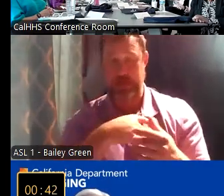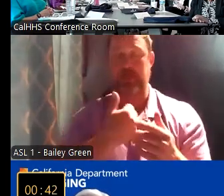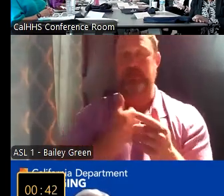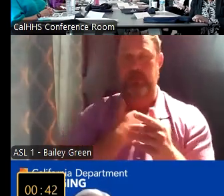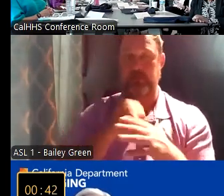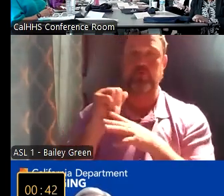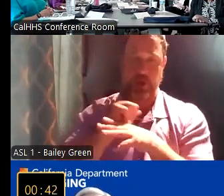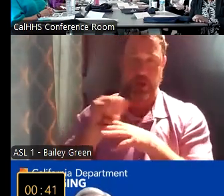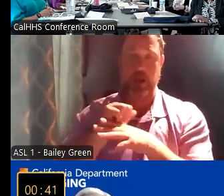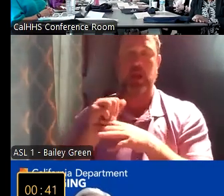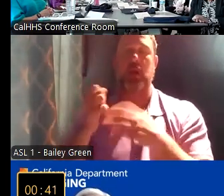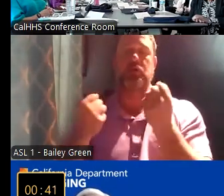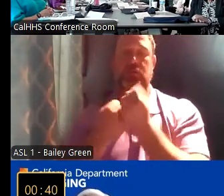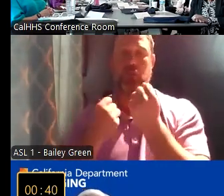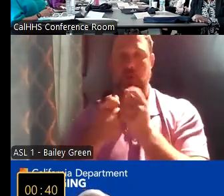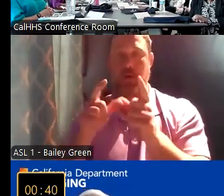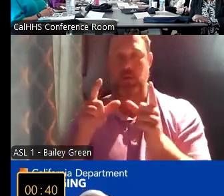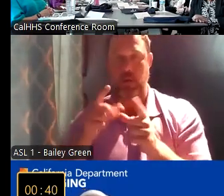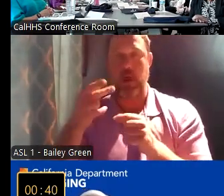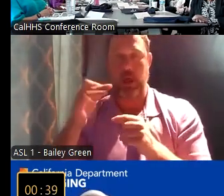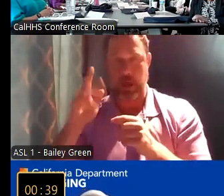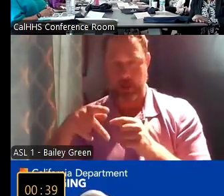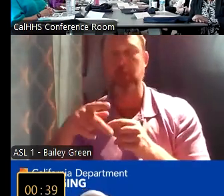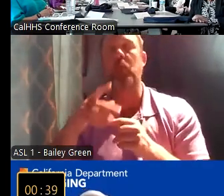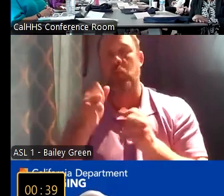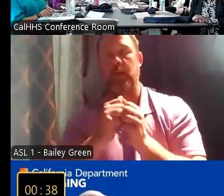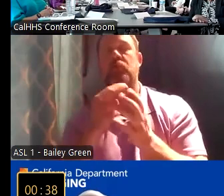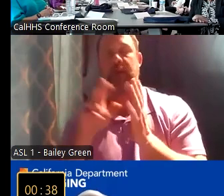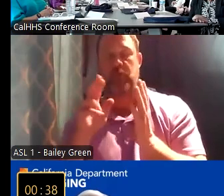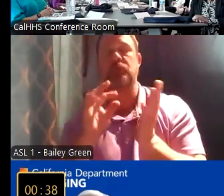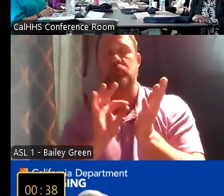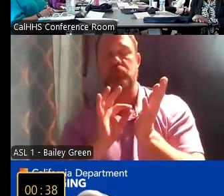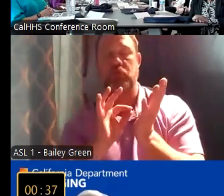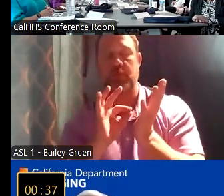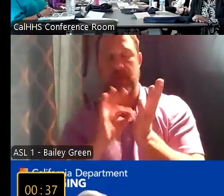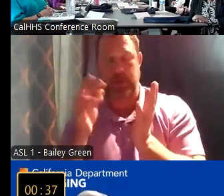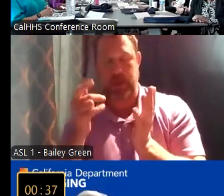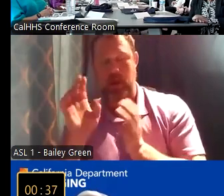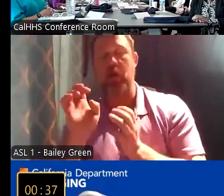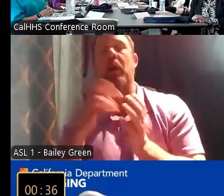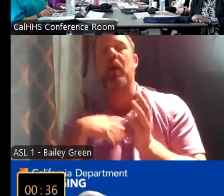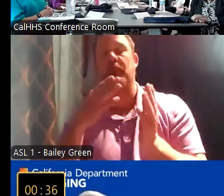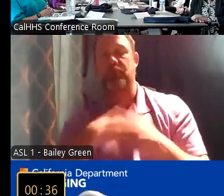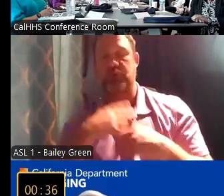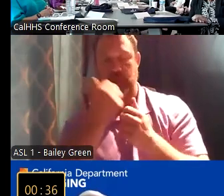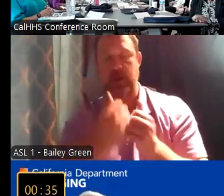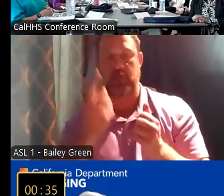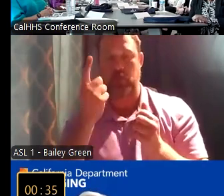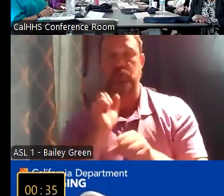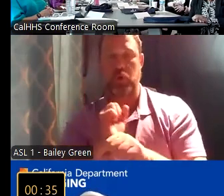train and support the local HICAPs with reference to Medicare. I appreciate everybody's work,